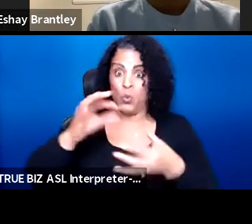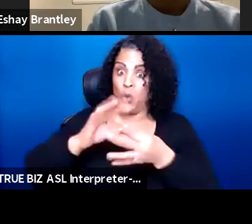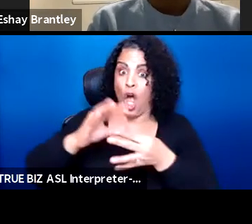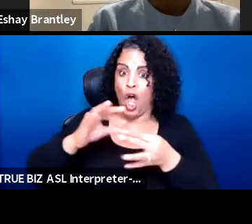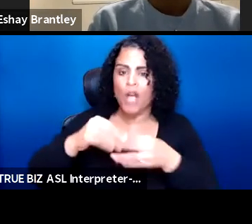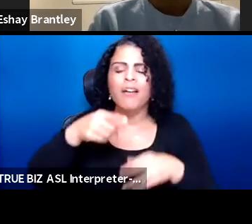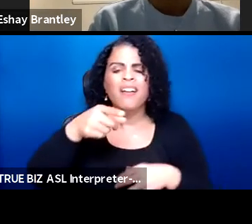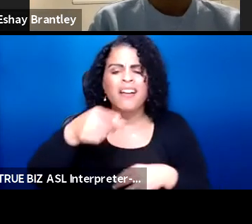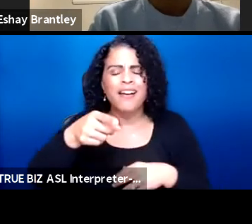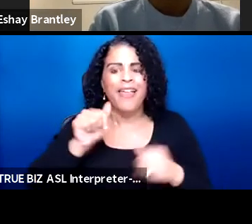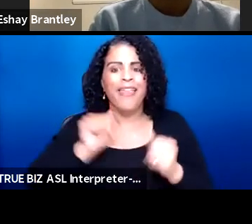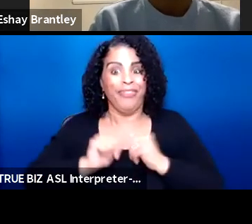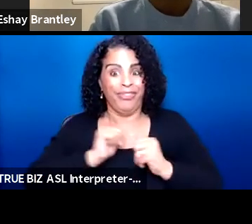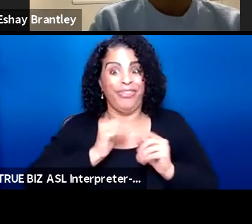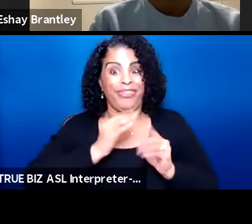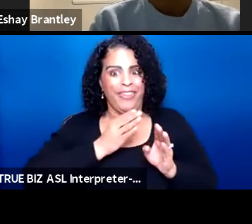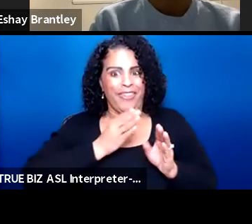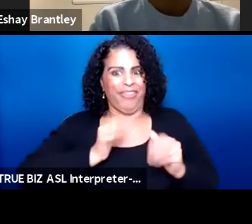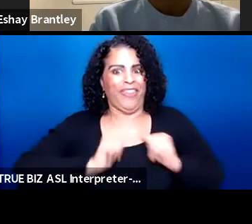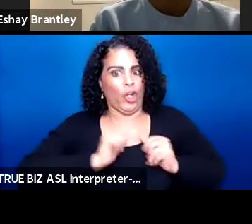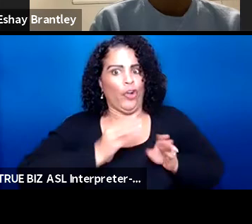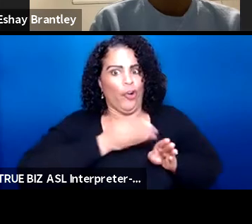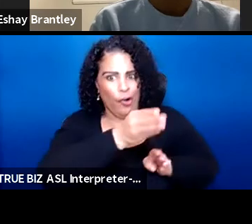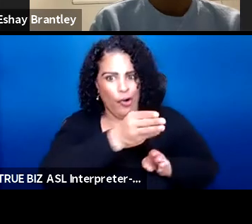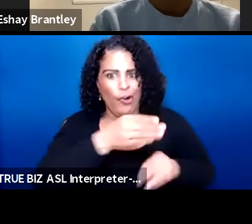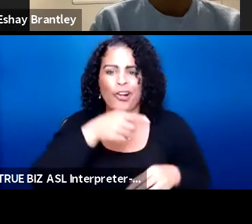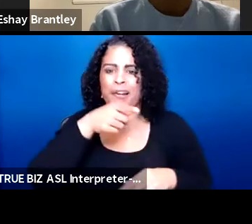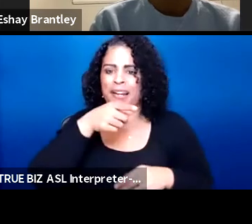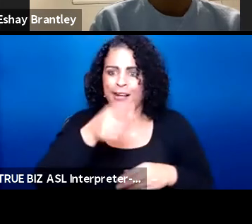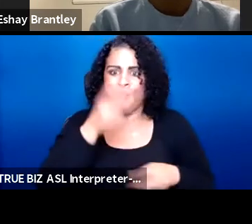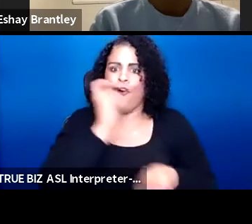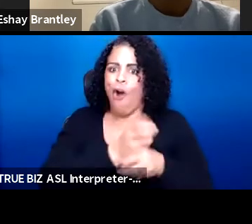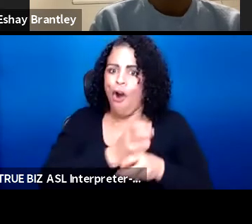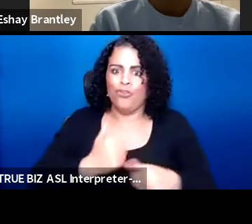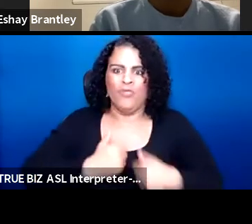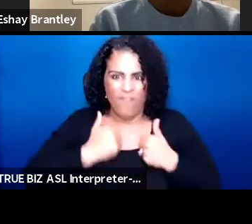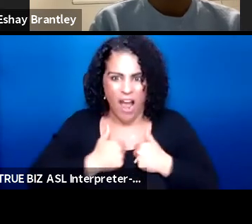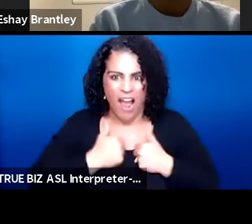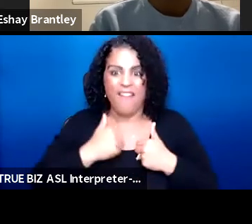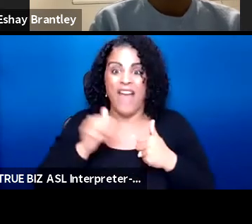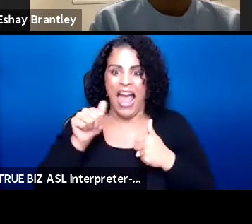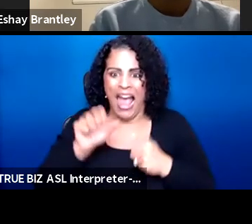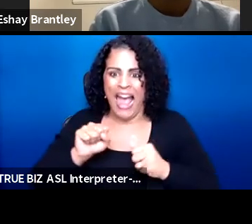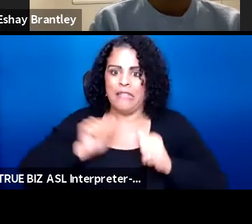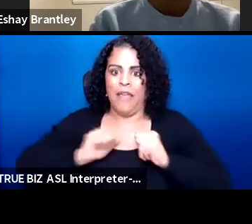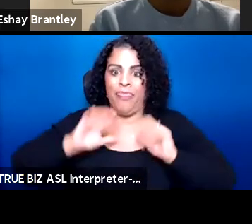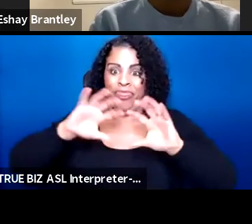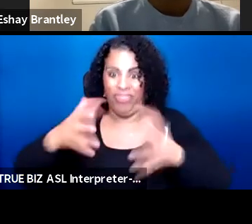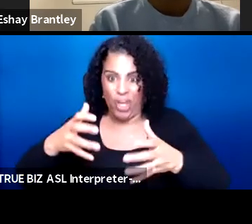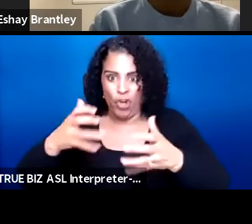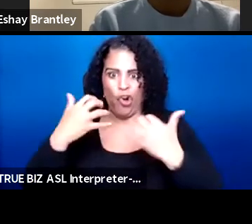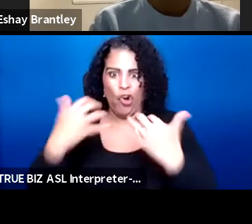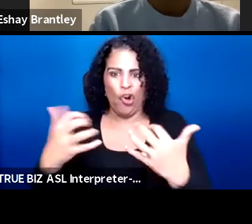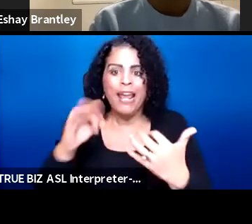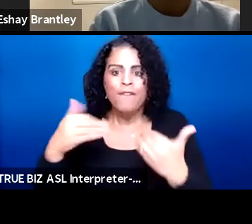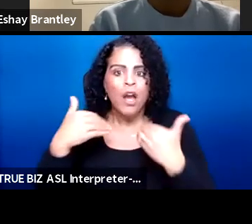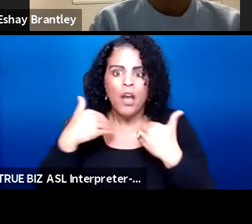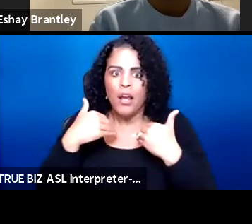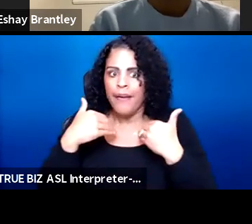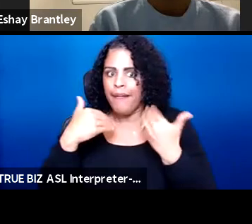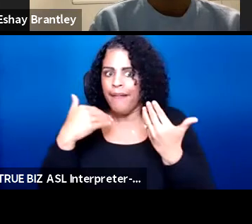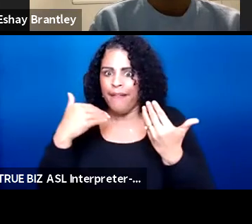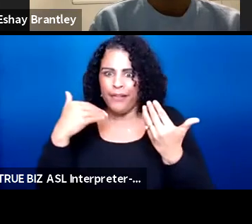theaters, sometimes, you know, it's hard to survive as a theater if you have a space, because I mean, the overhead and